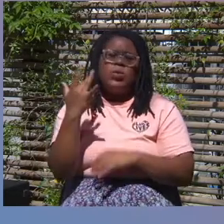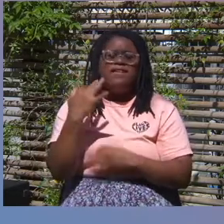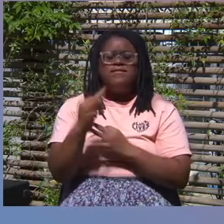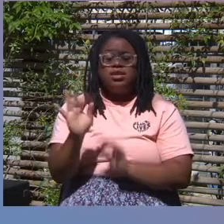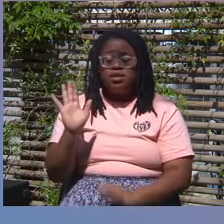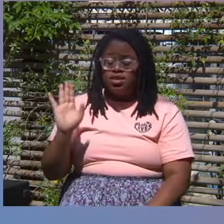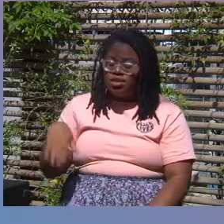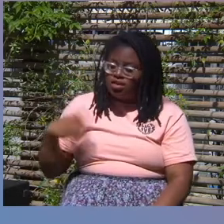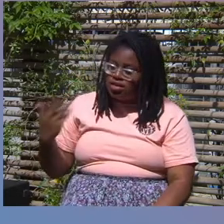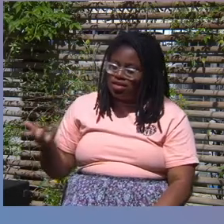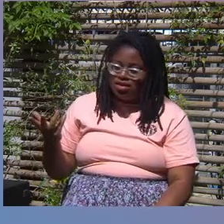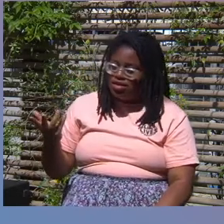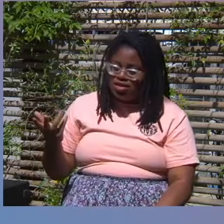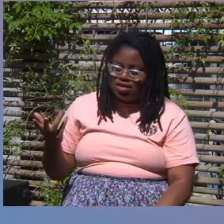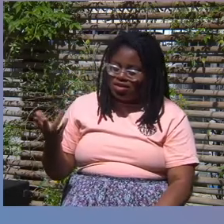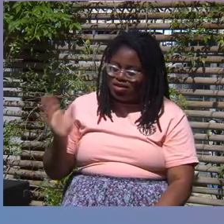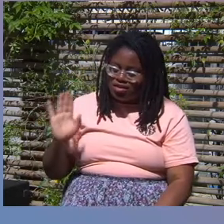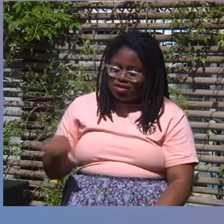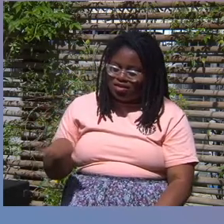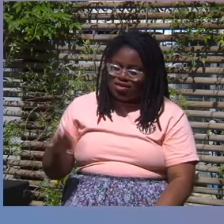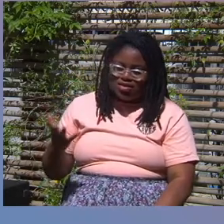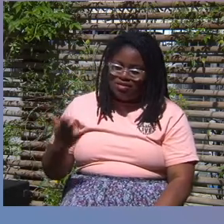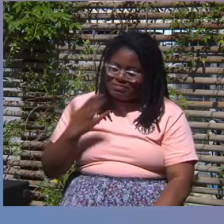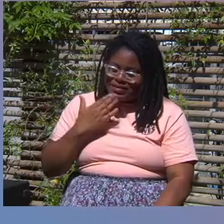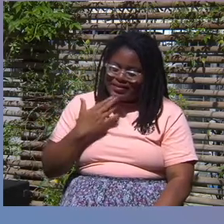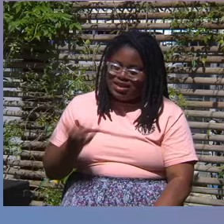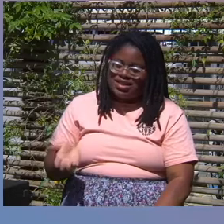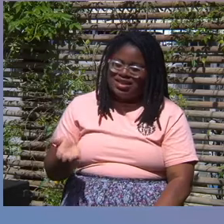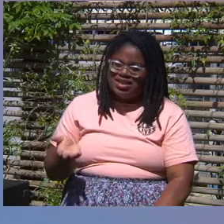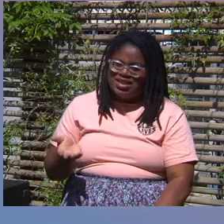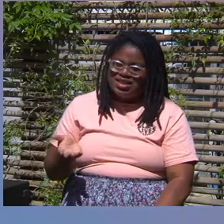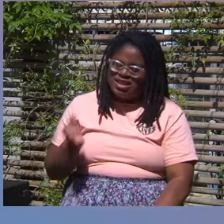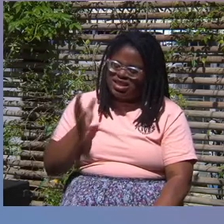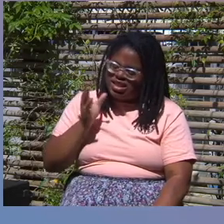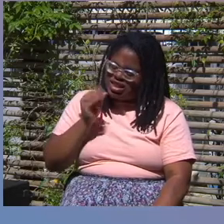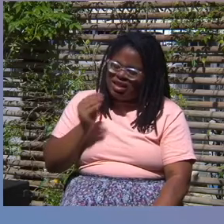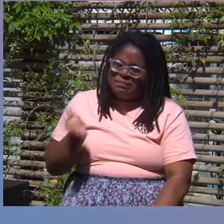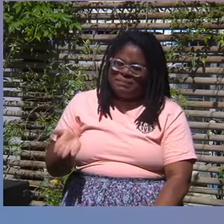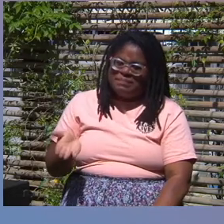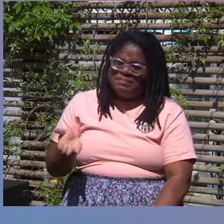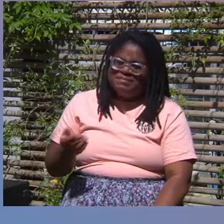like, baby, baby. Shut